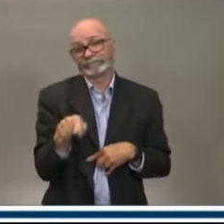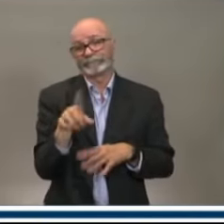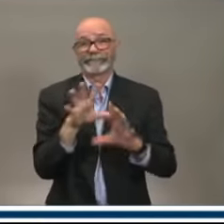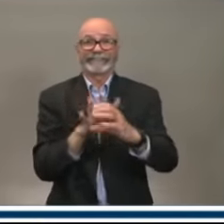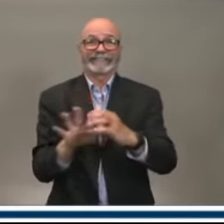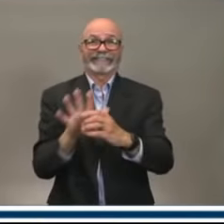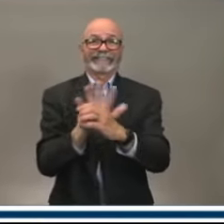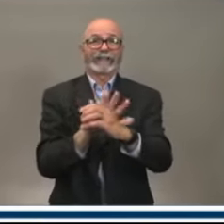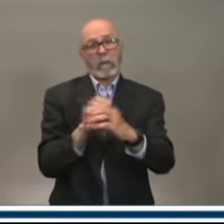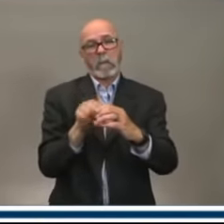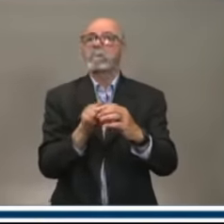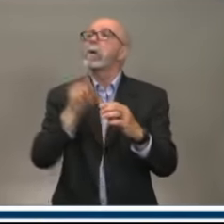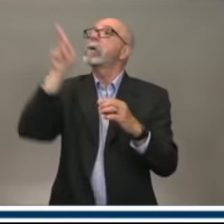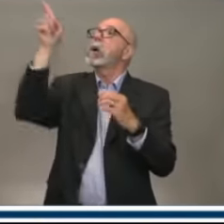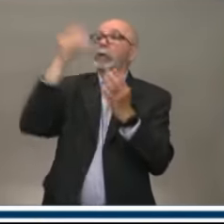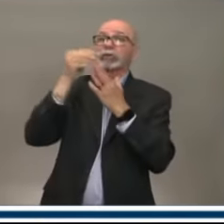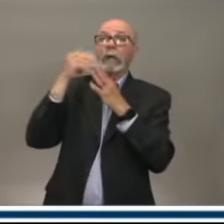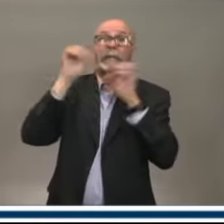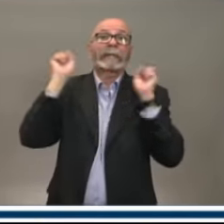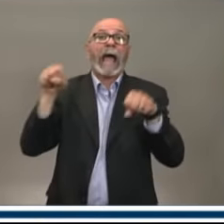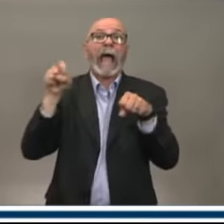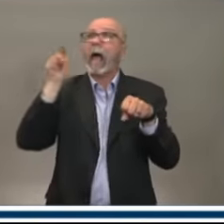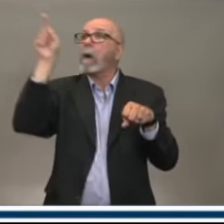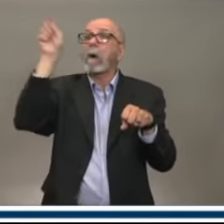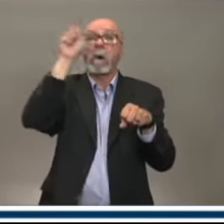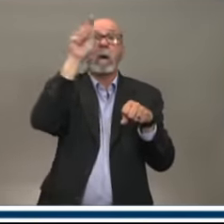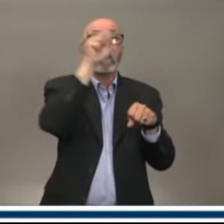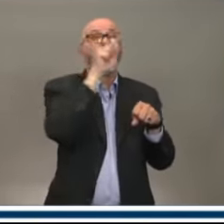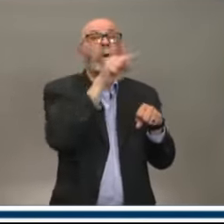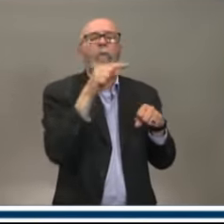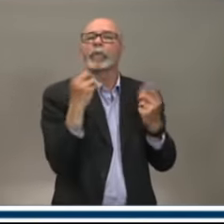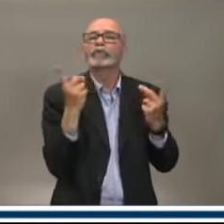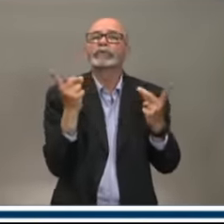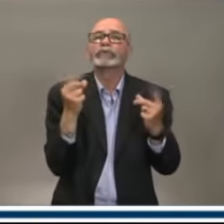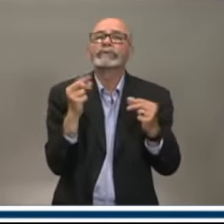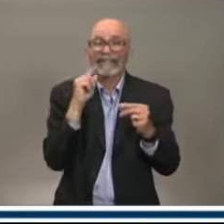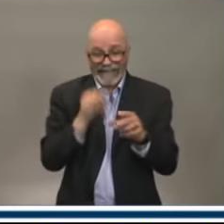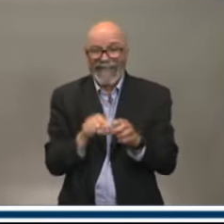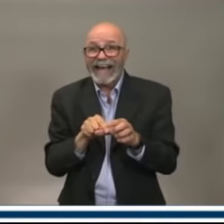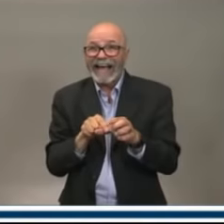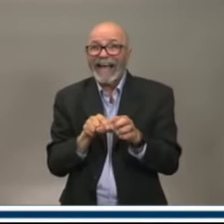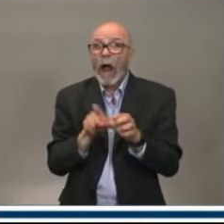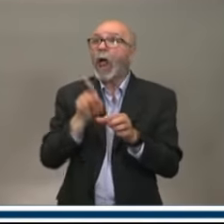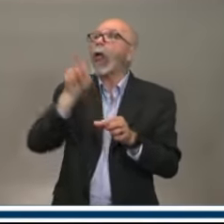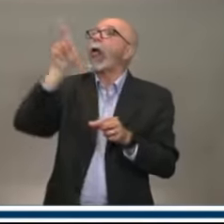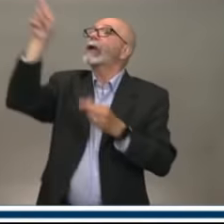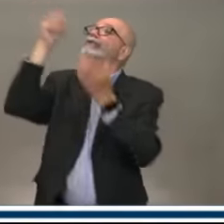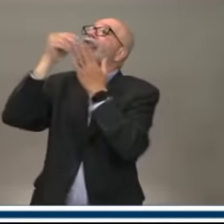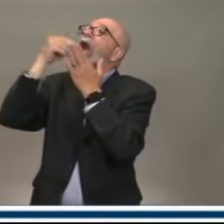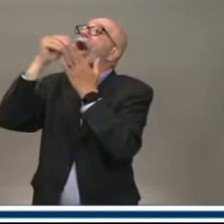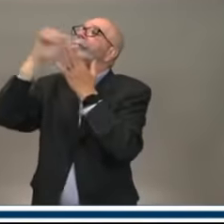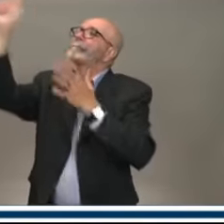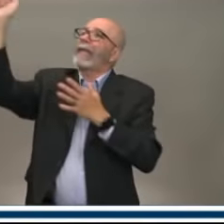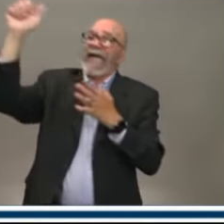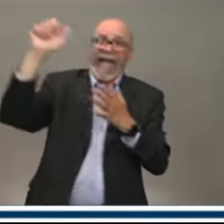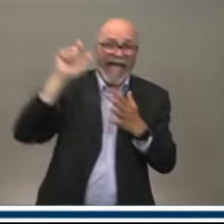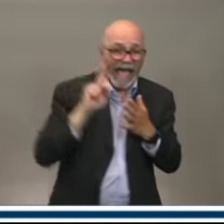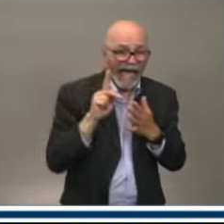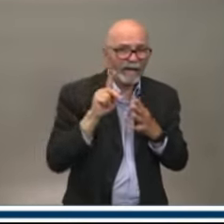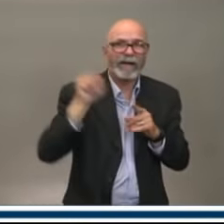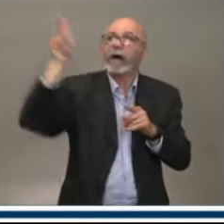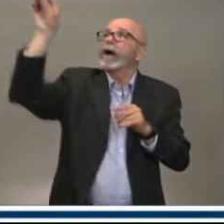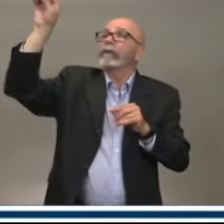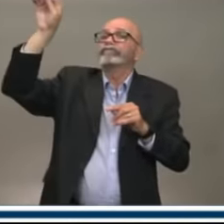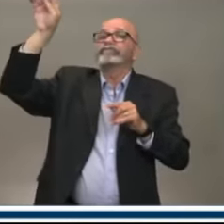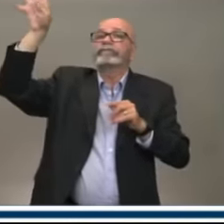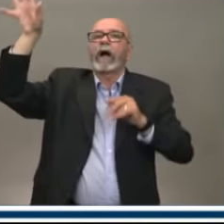things, then you actually, what you may facilitate is people moving from an area where there's a higher risk of transmission and bringing the virus